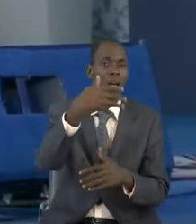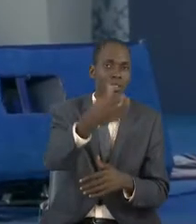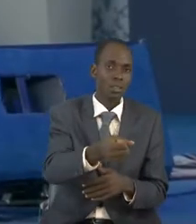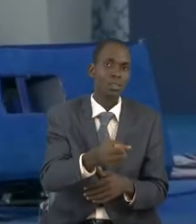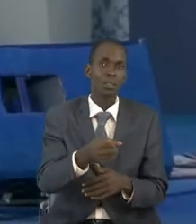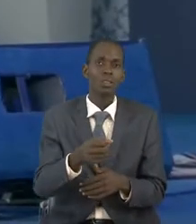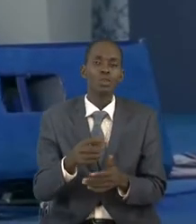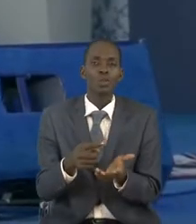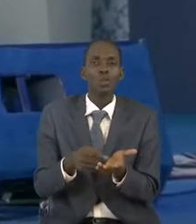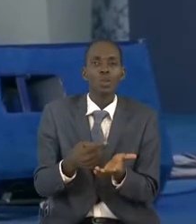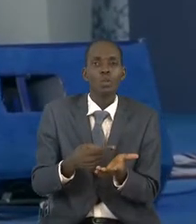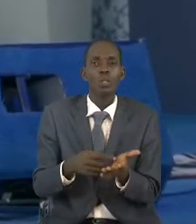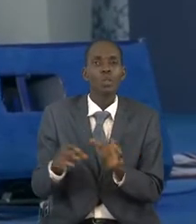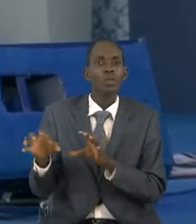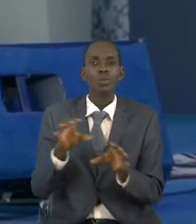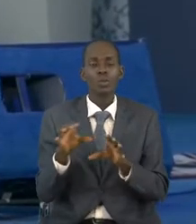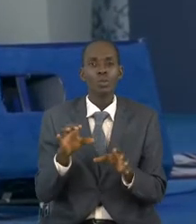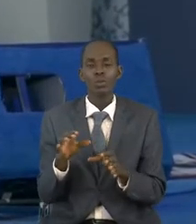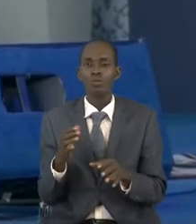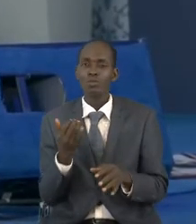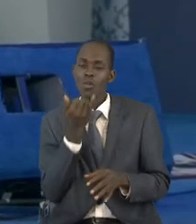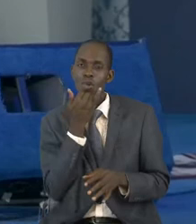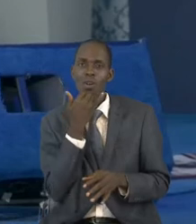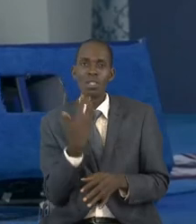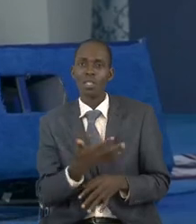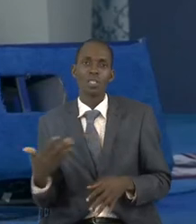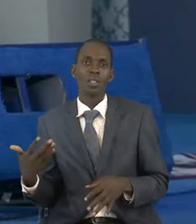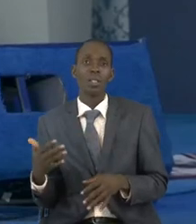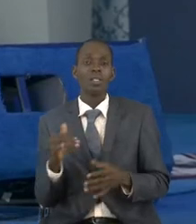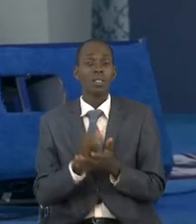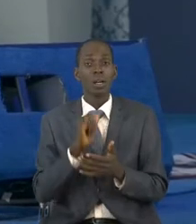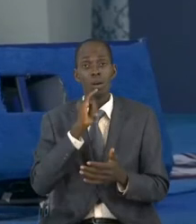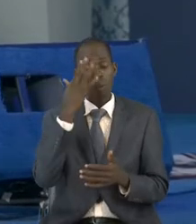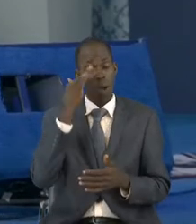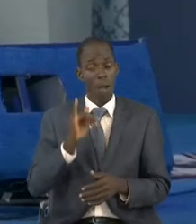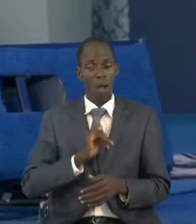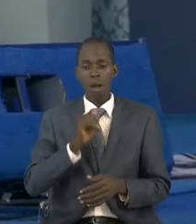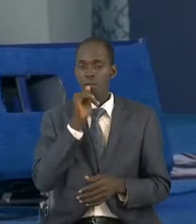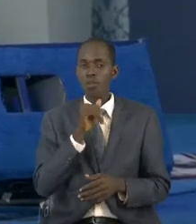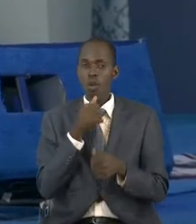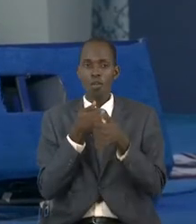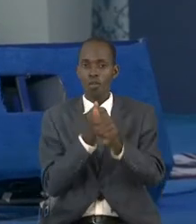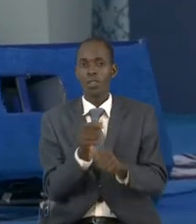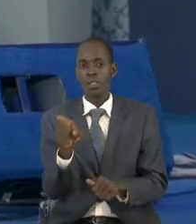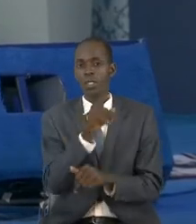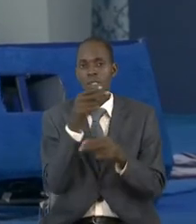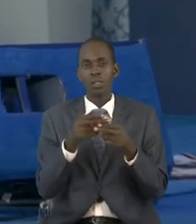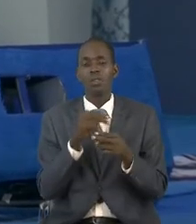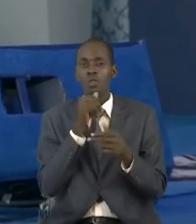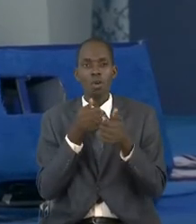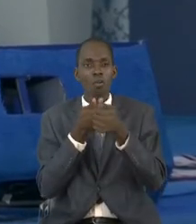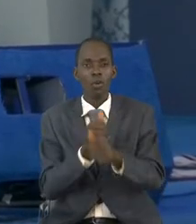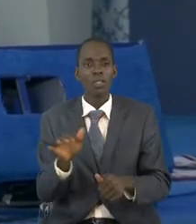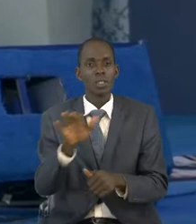do debasing things. And so, I'm not following their name. I'm not following their honor. I'm following